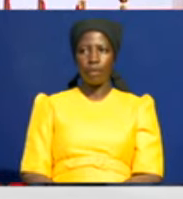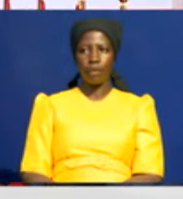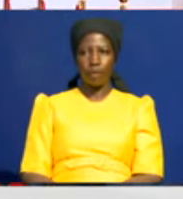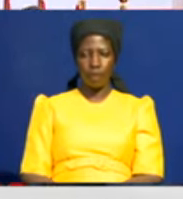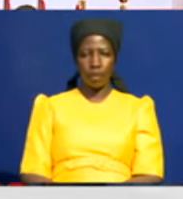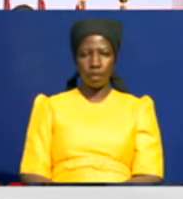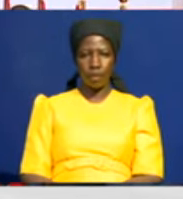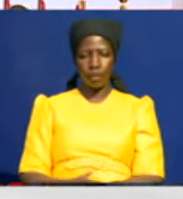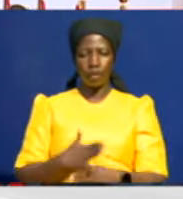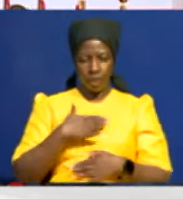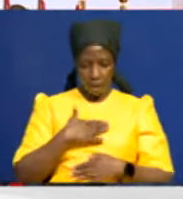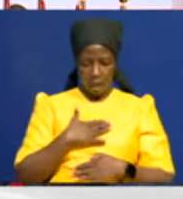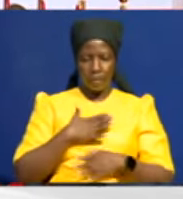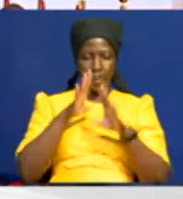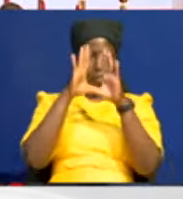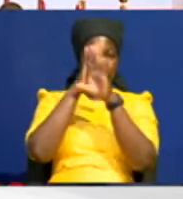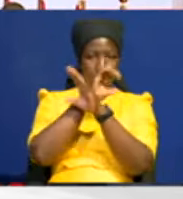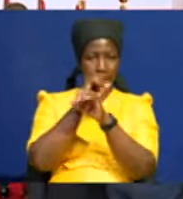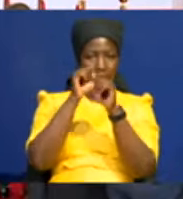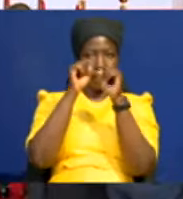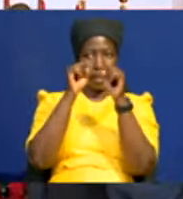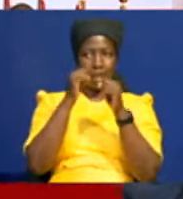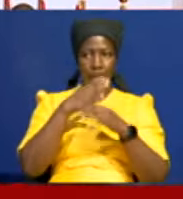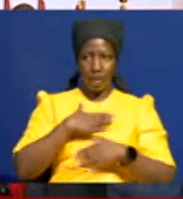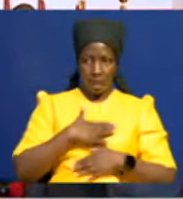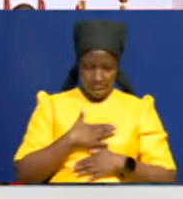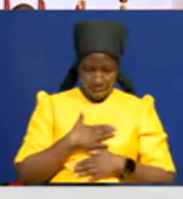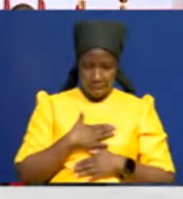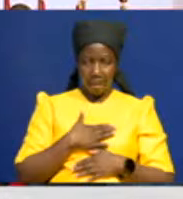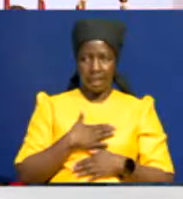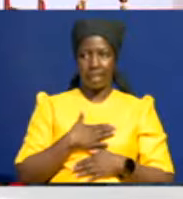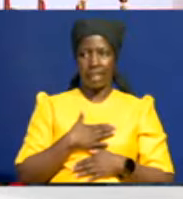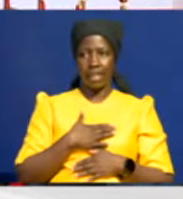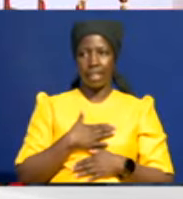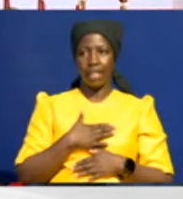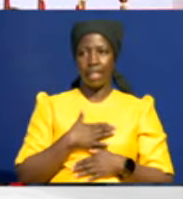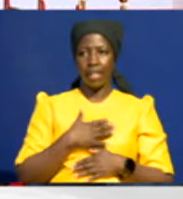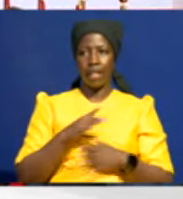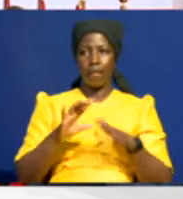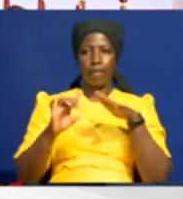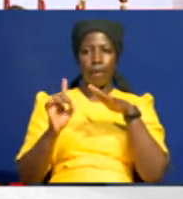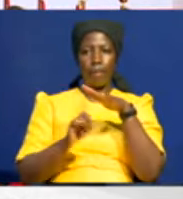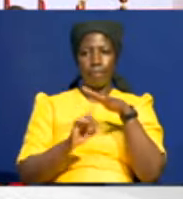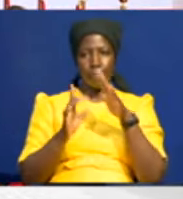Your Excellency, Mr. President, honorable ministers,